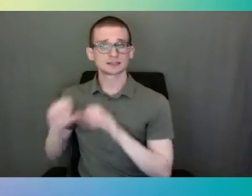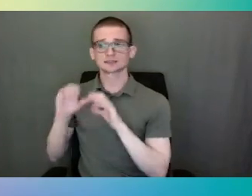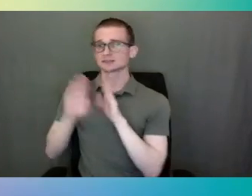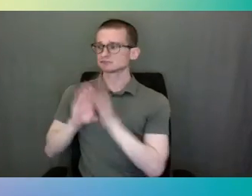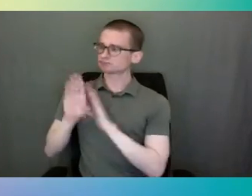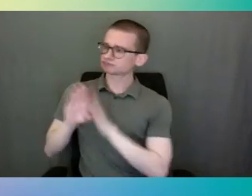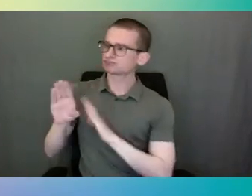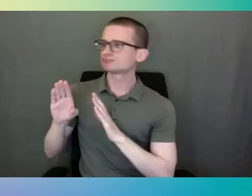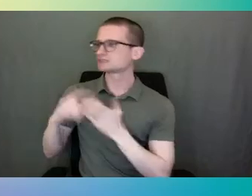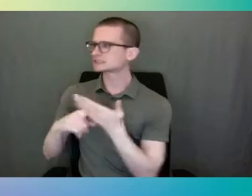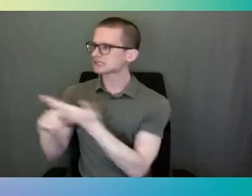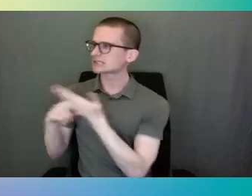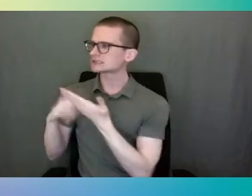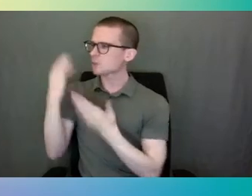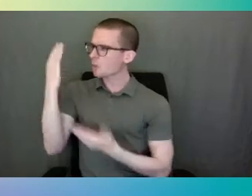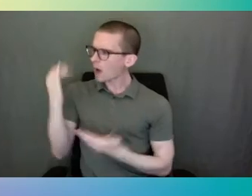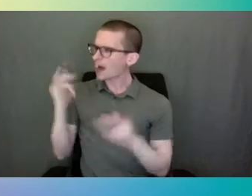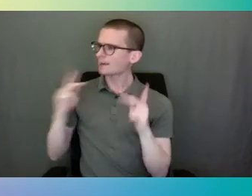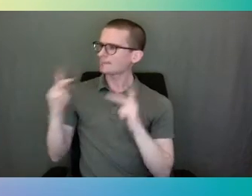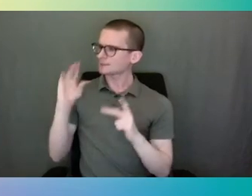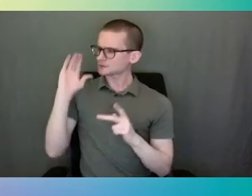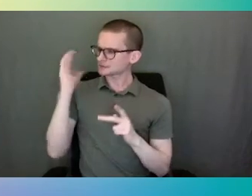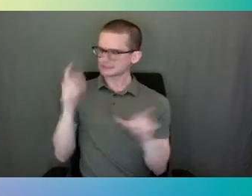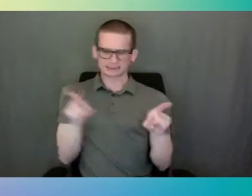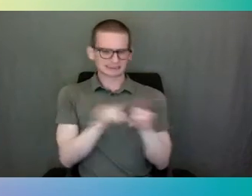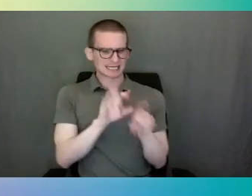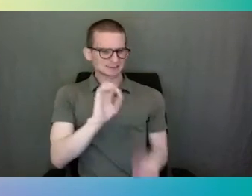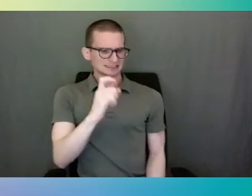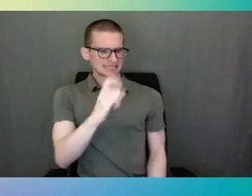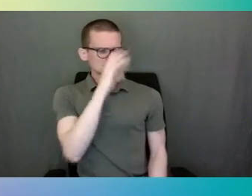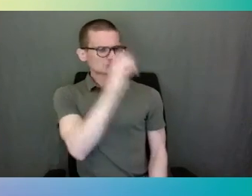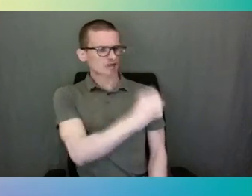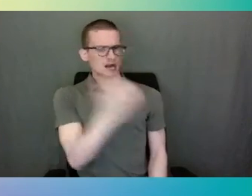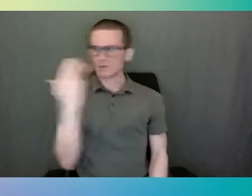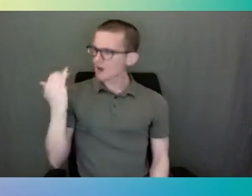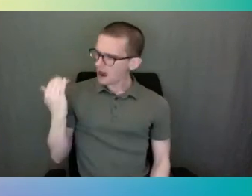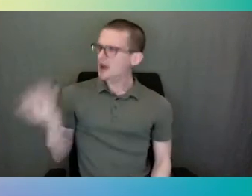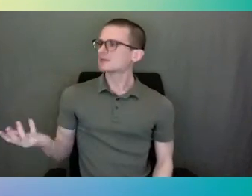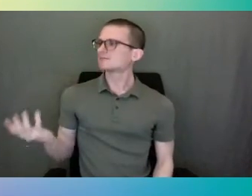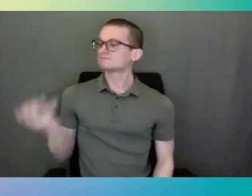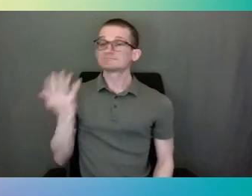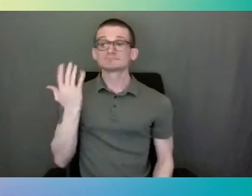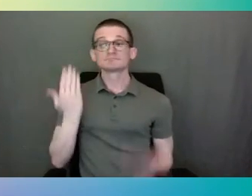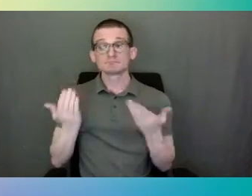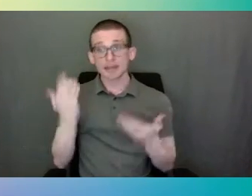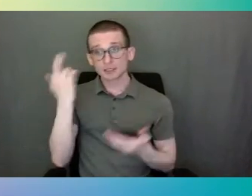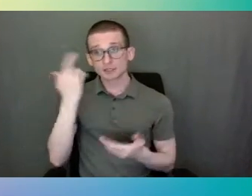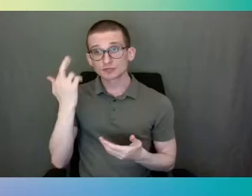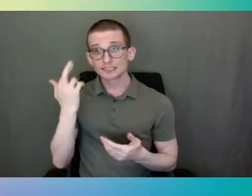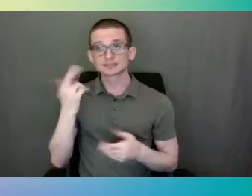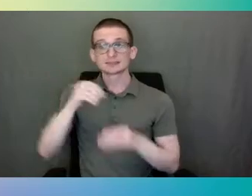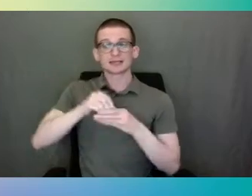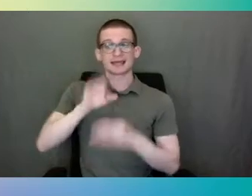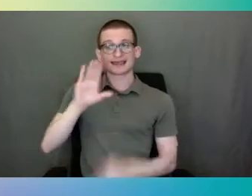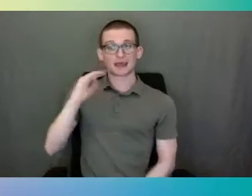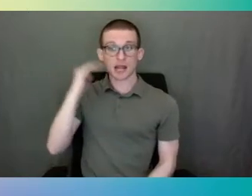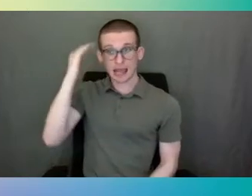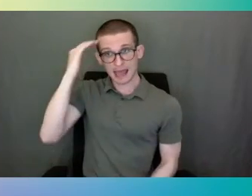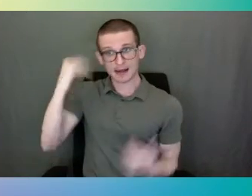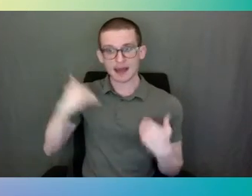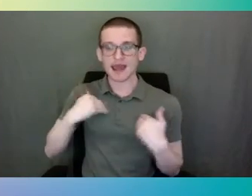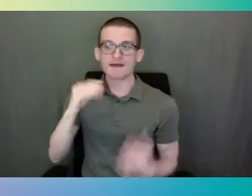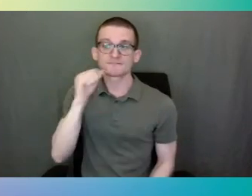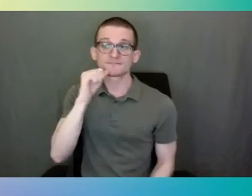people seem to be same-sex attracted? Is it because there's a female brain in their head? Is it because